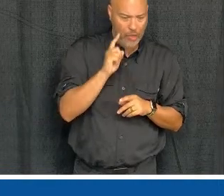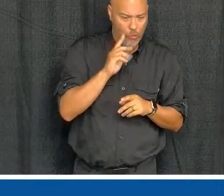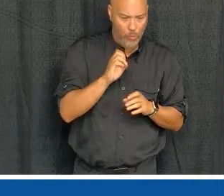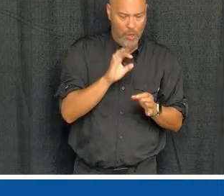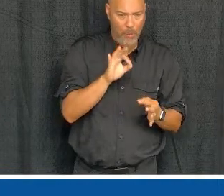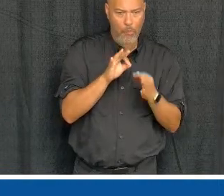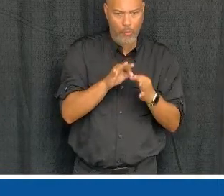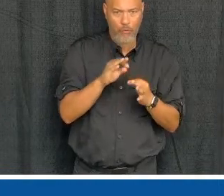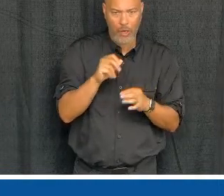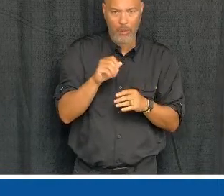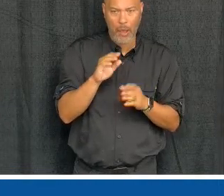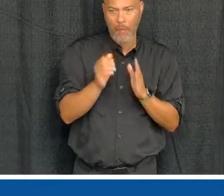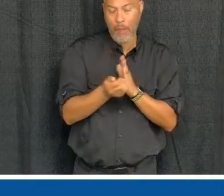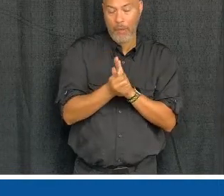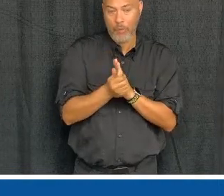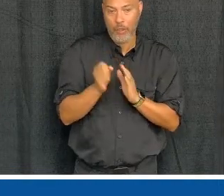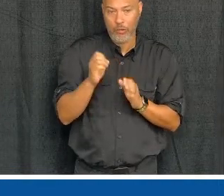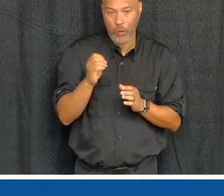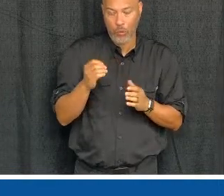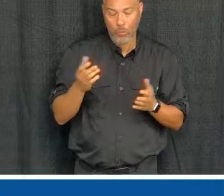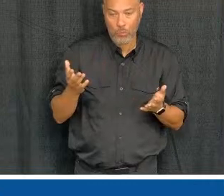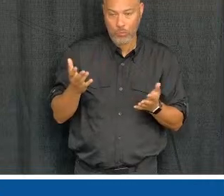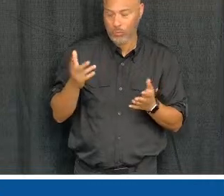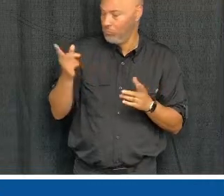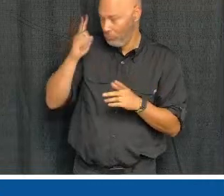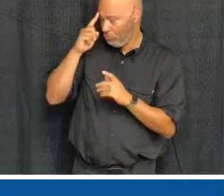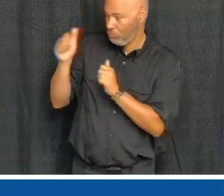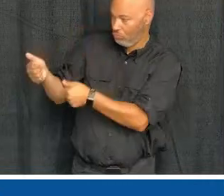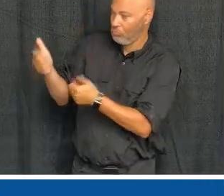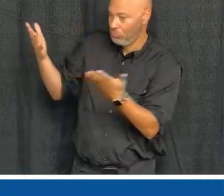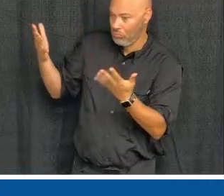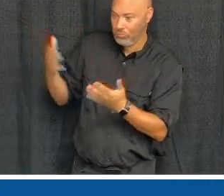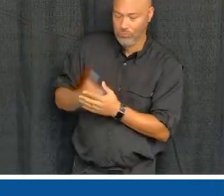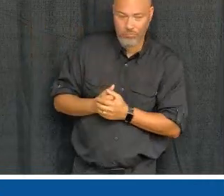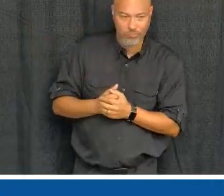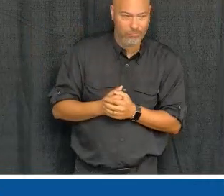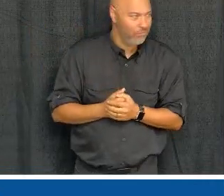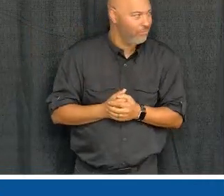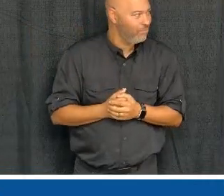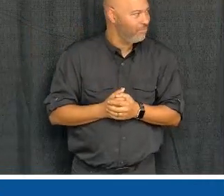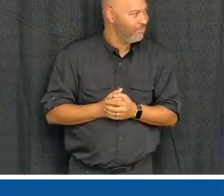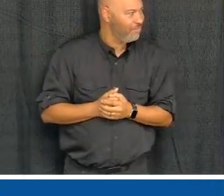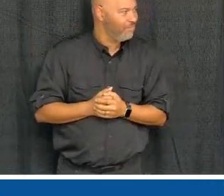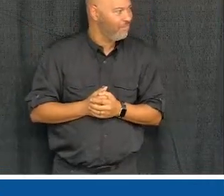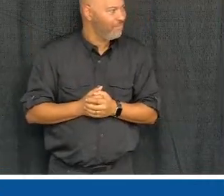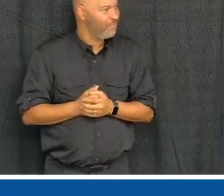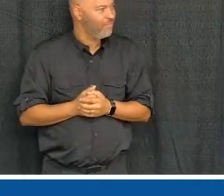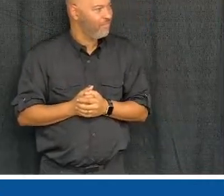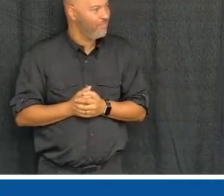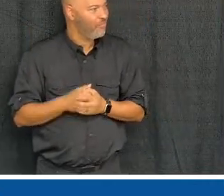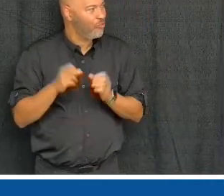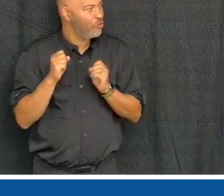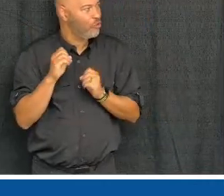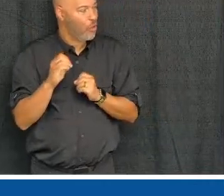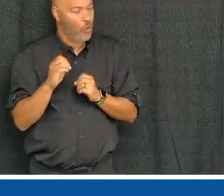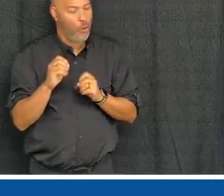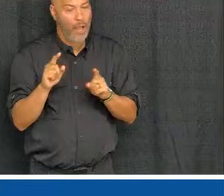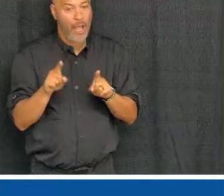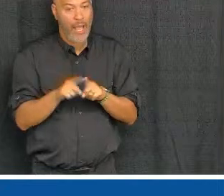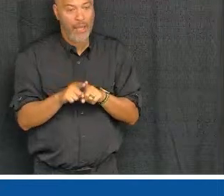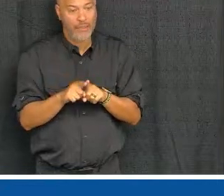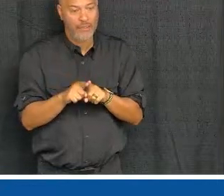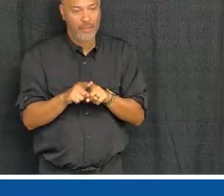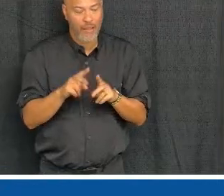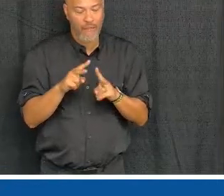perfect amendment. So you do you. All right, so as a